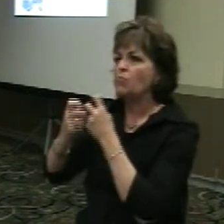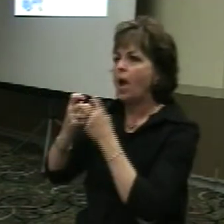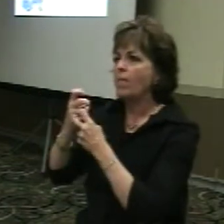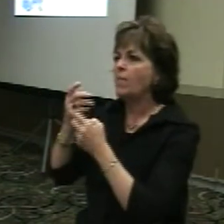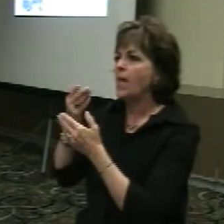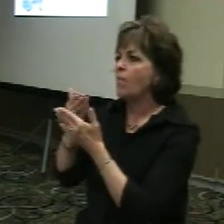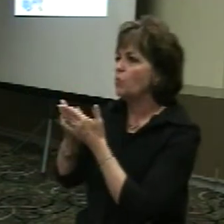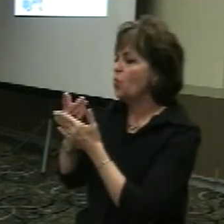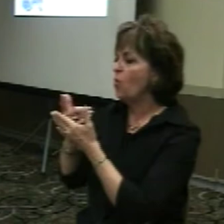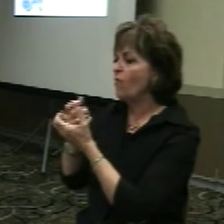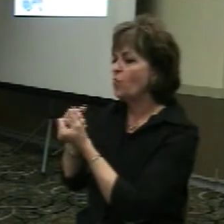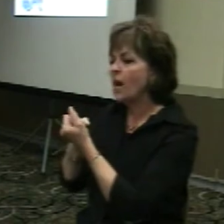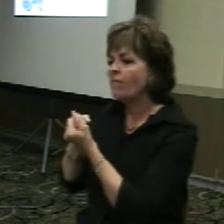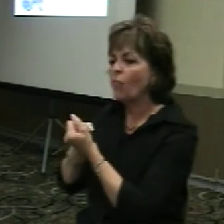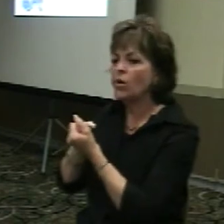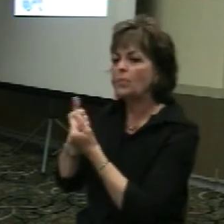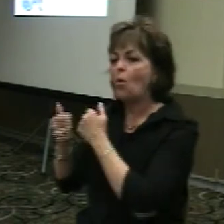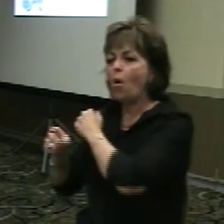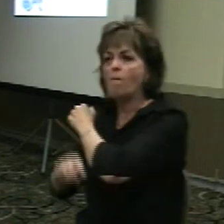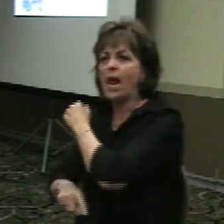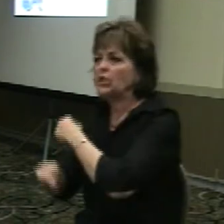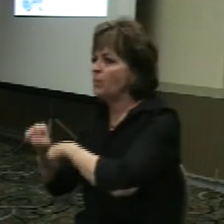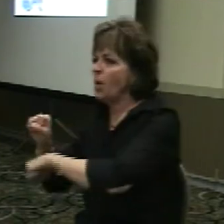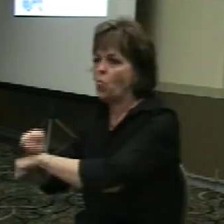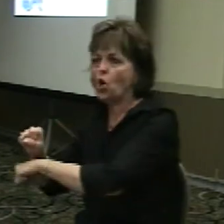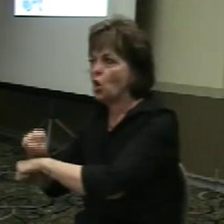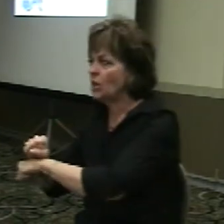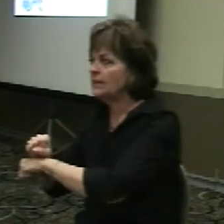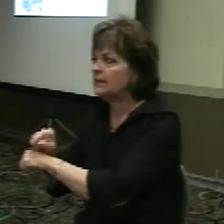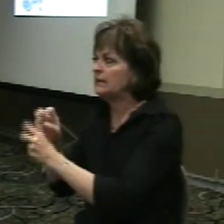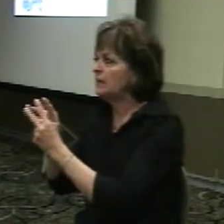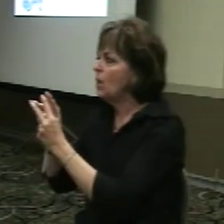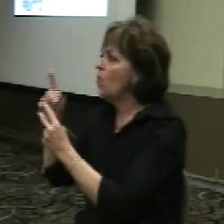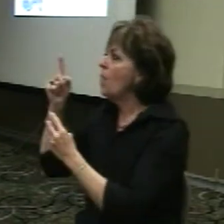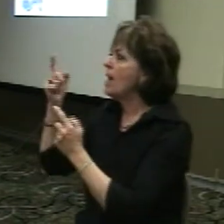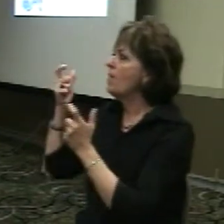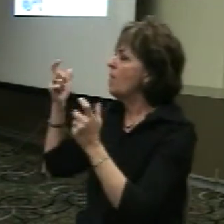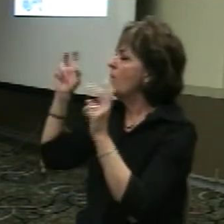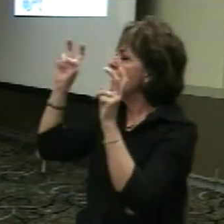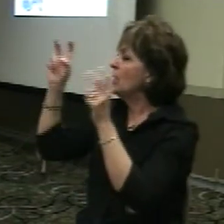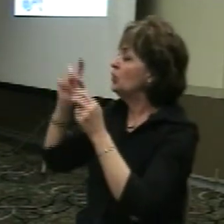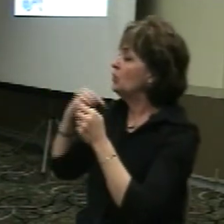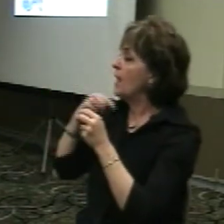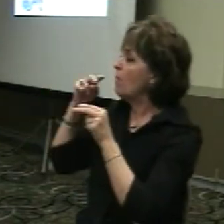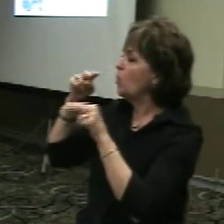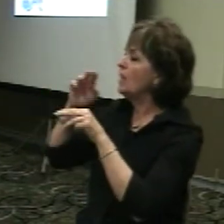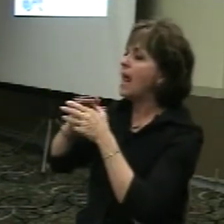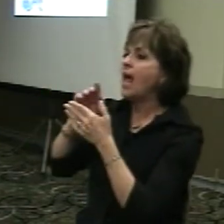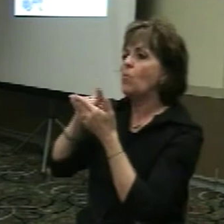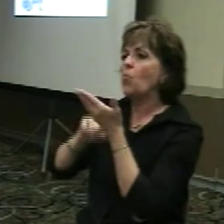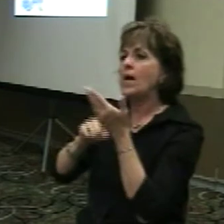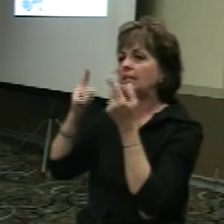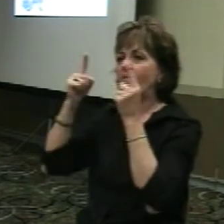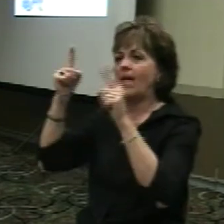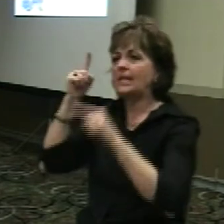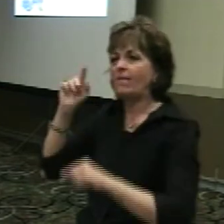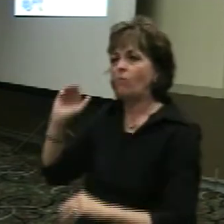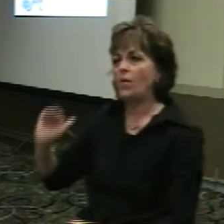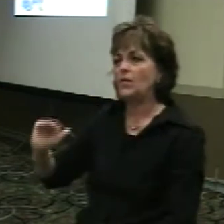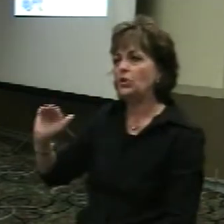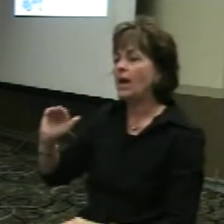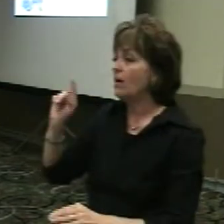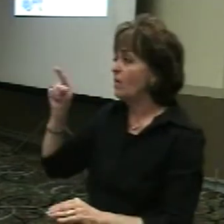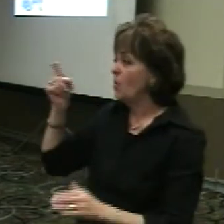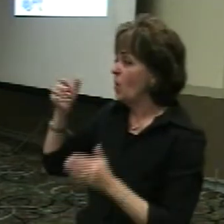works, or do I have to prove that punishment works, okay? In fact, one of the big issues is what I'm looking at, what's effective for the child. The